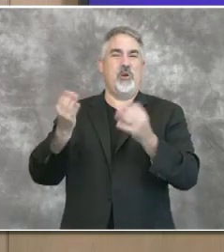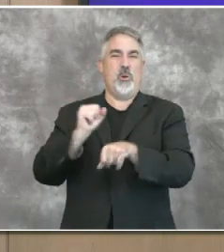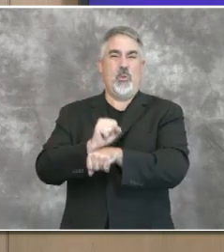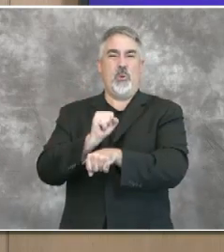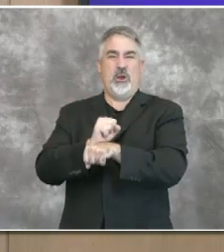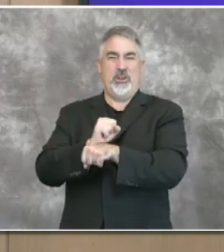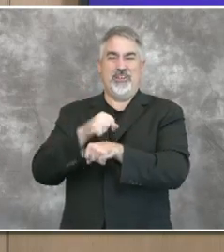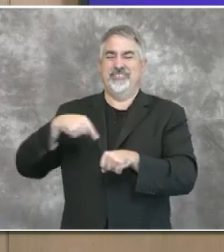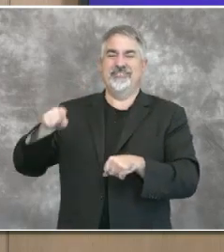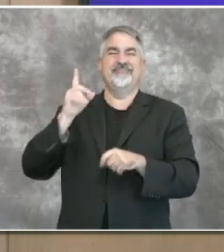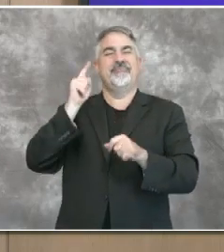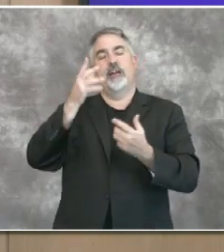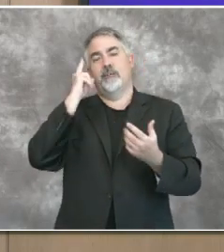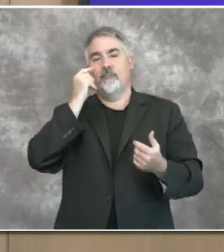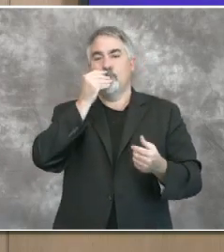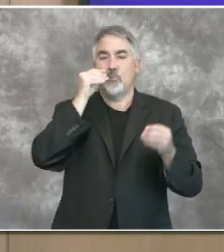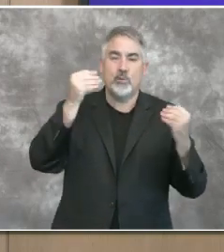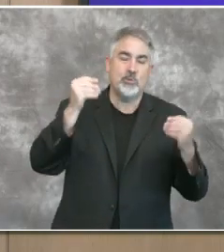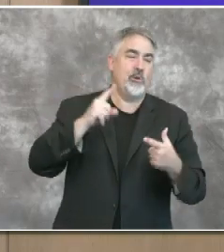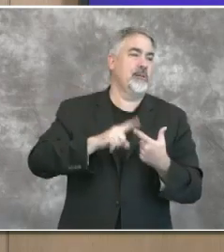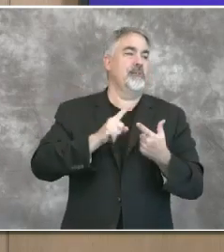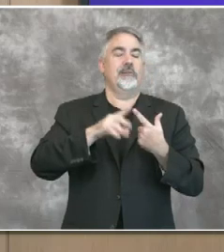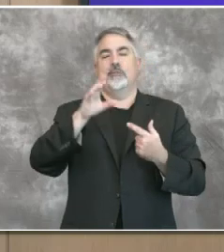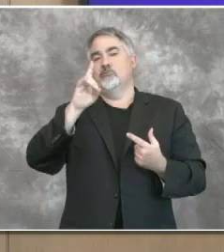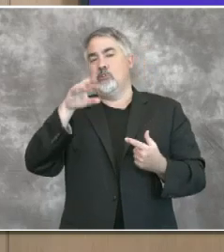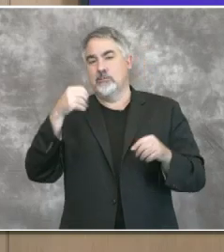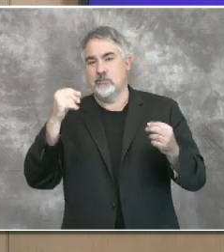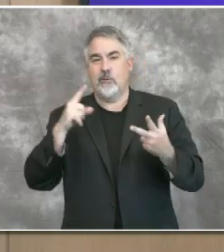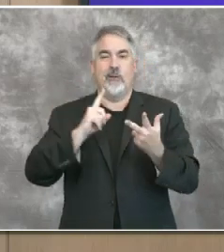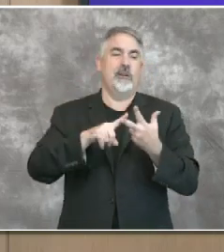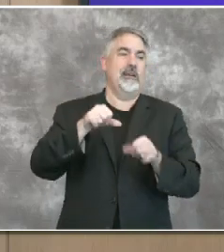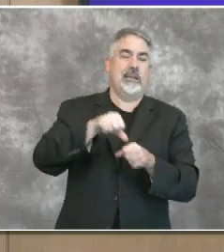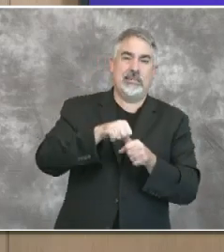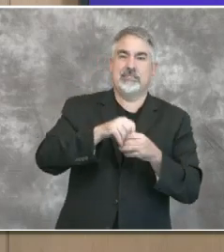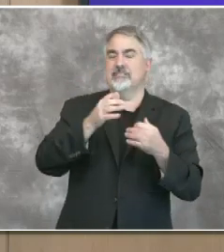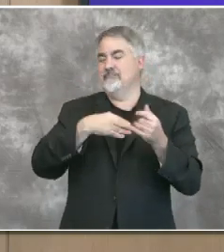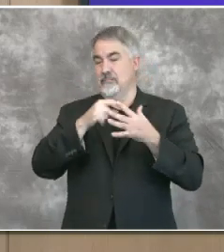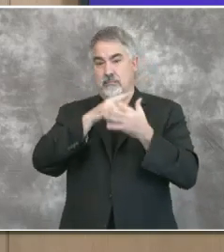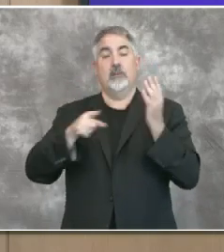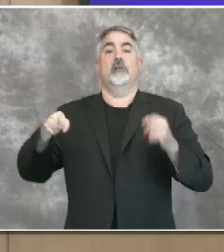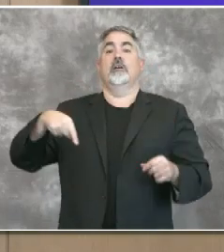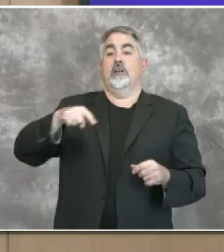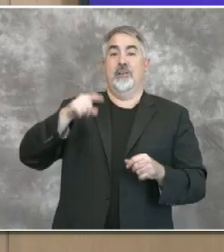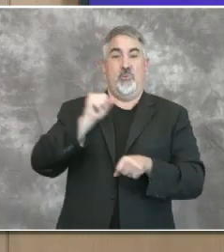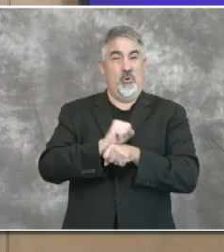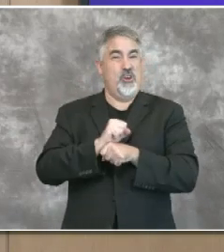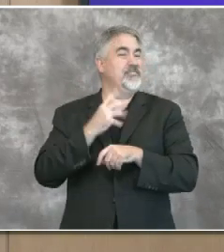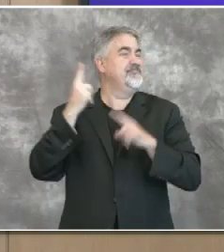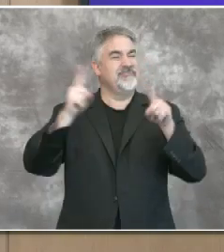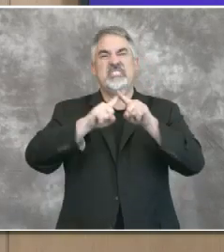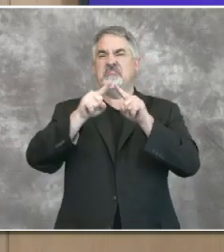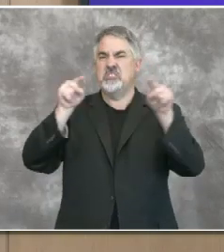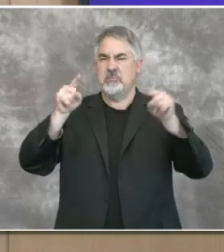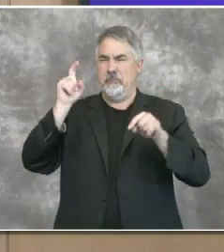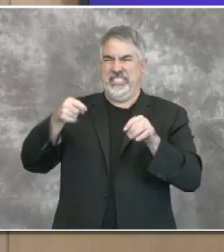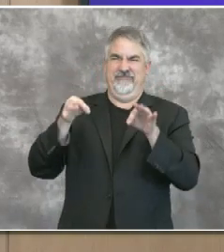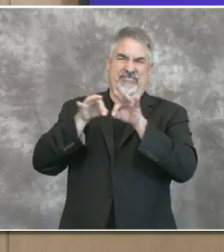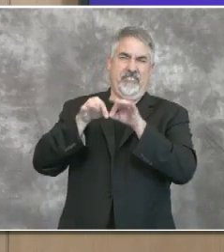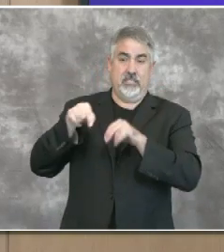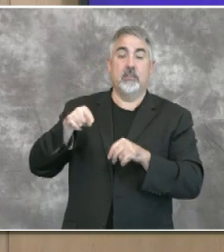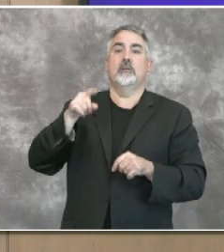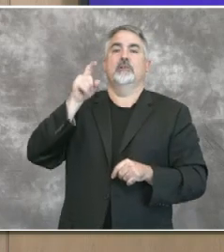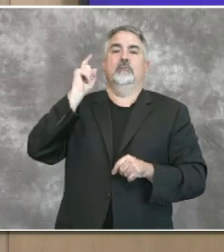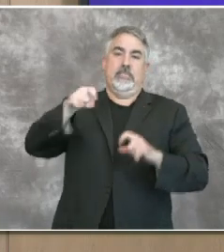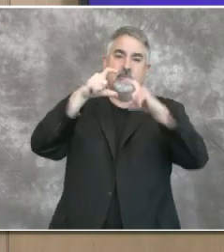coverings. That includes banks and public transportation employees, which include our traditional public transit entities like MTS